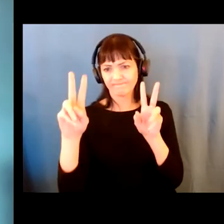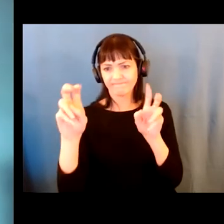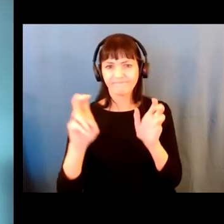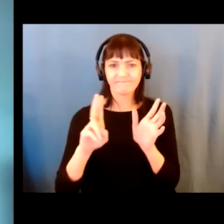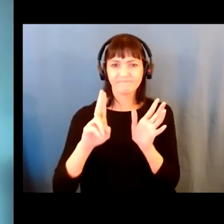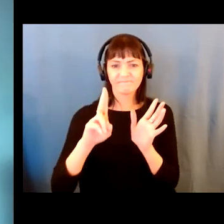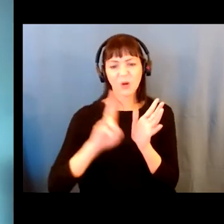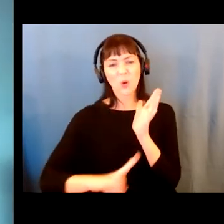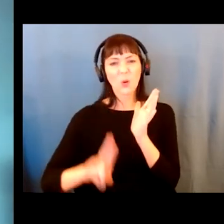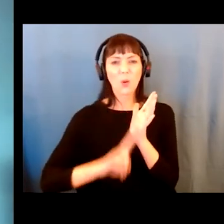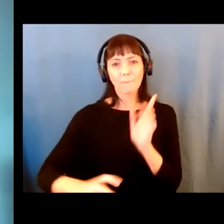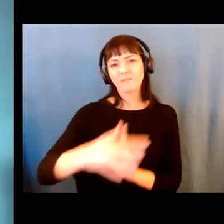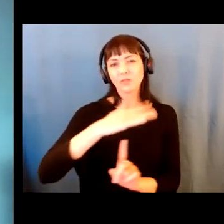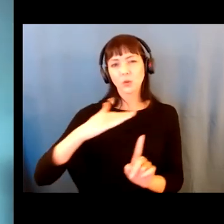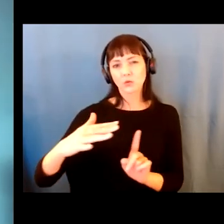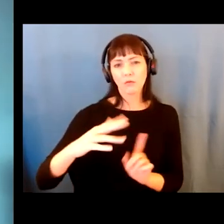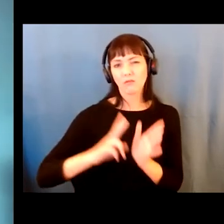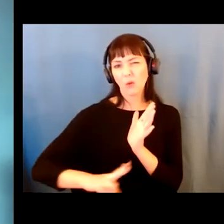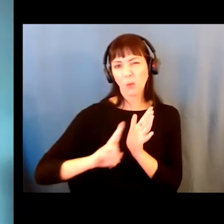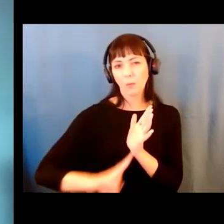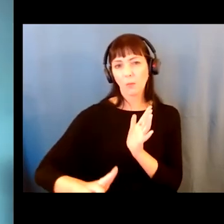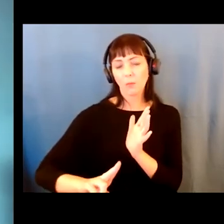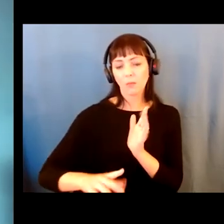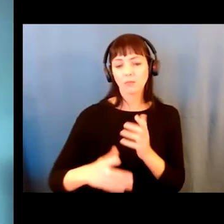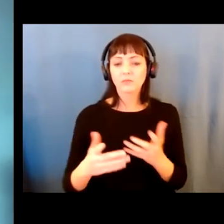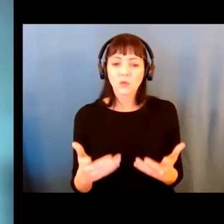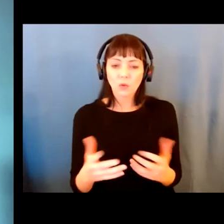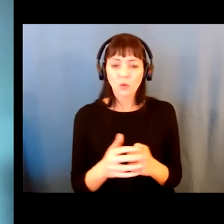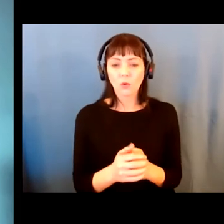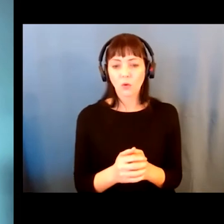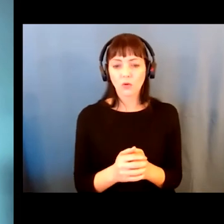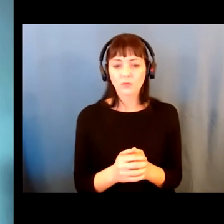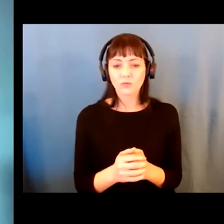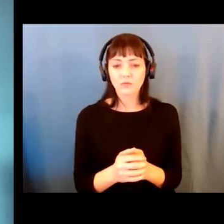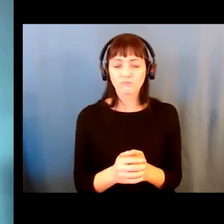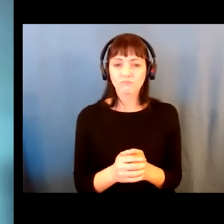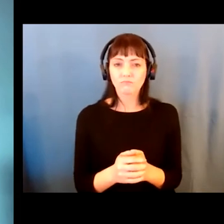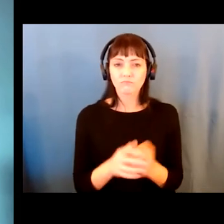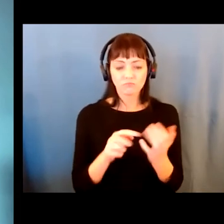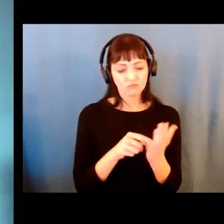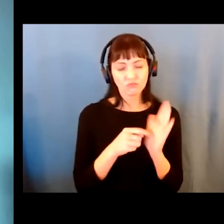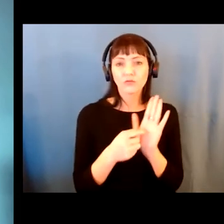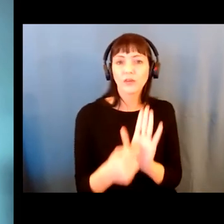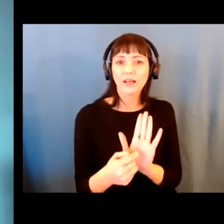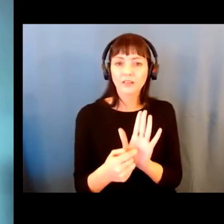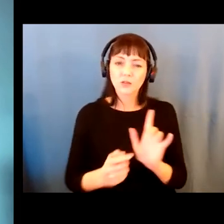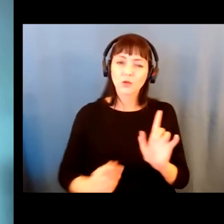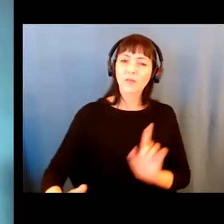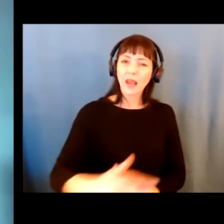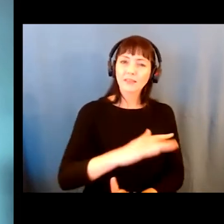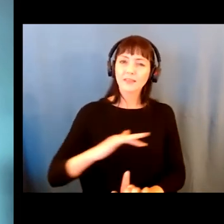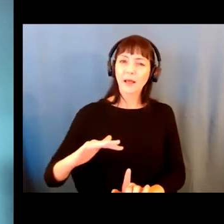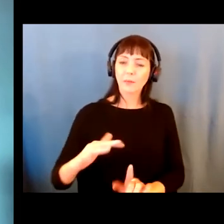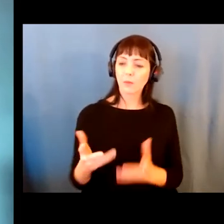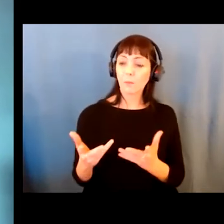the ruling social norm, or reflect their current culture landscape,